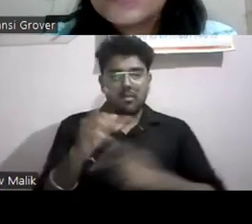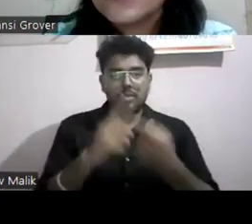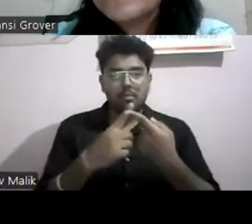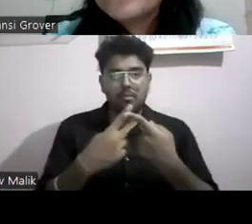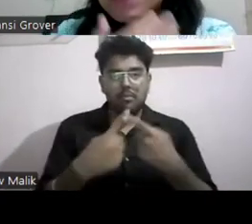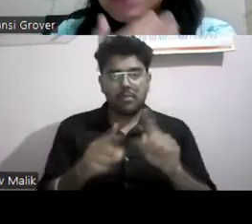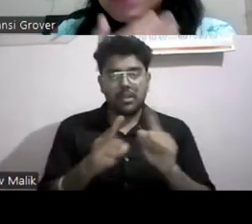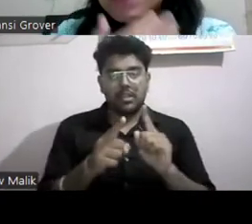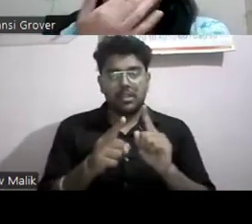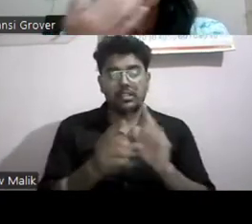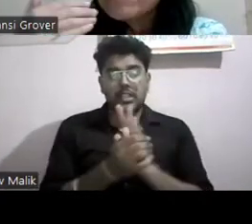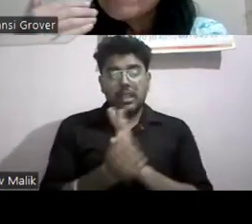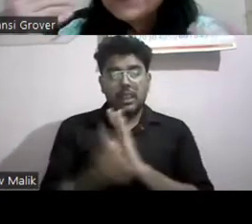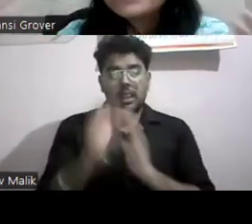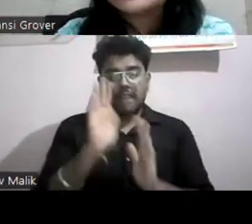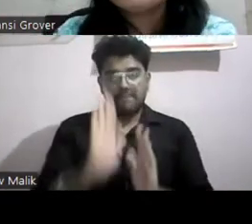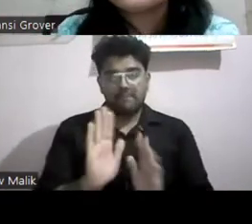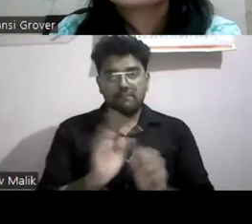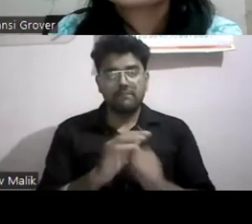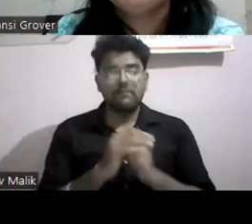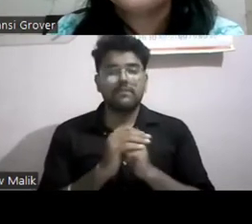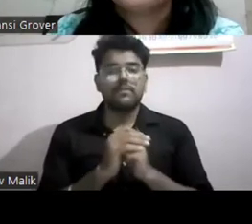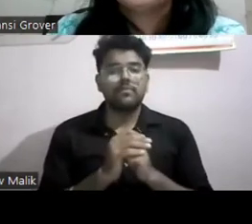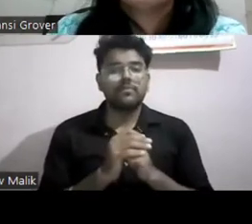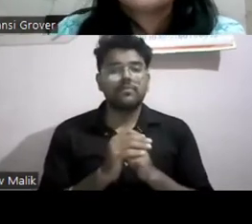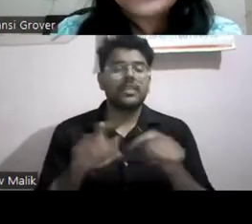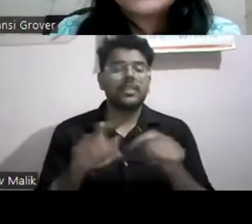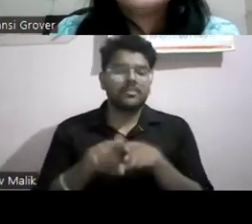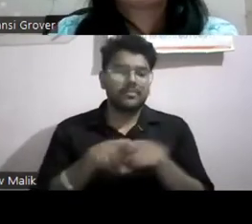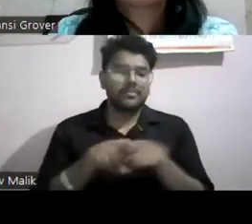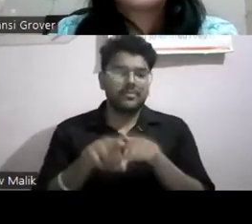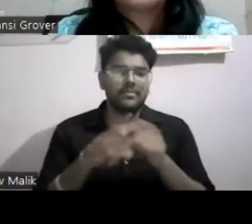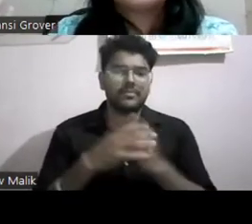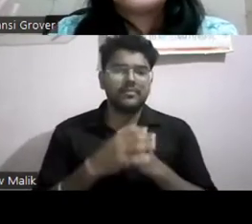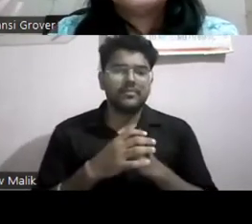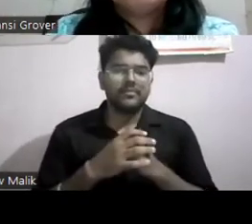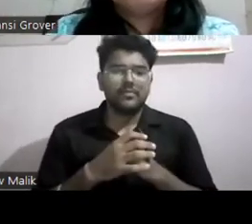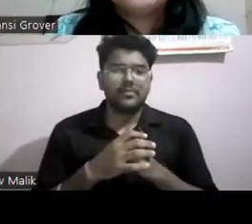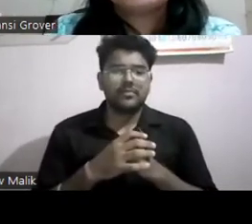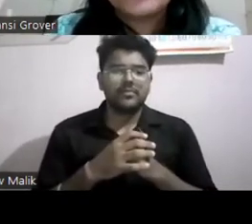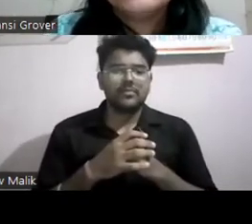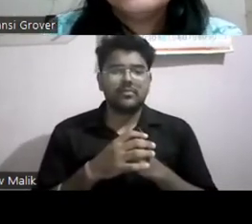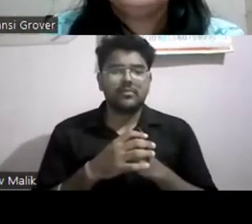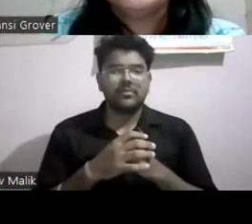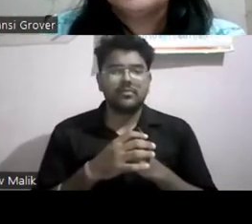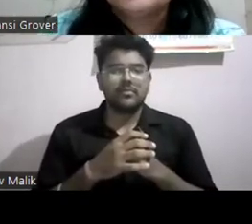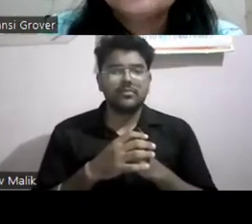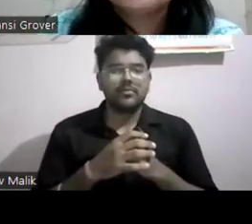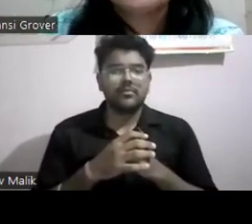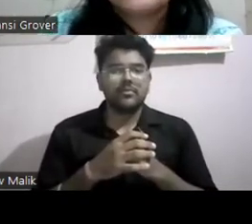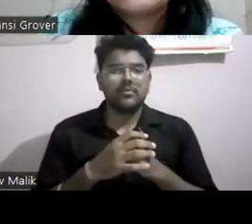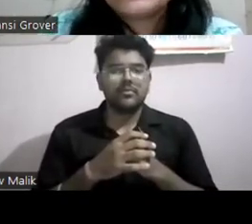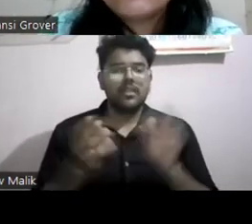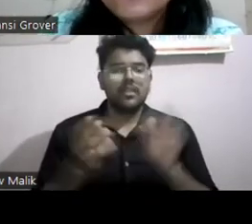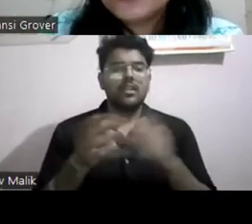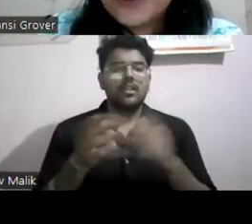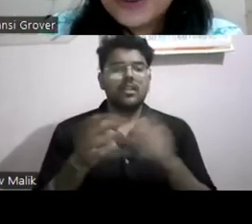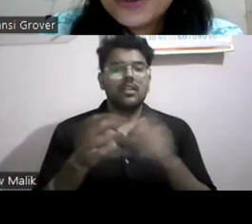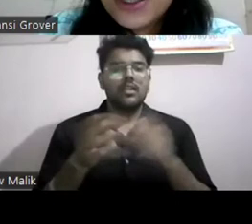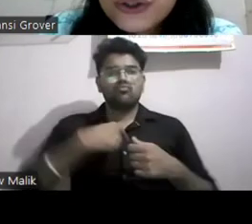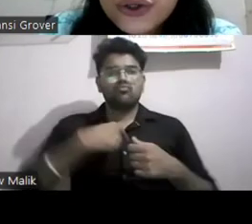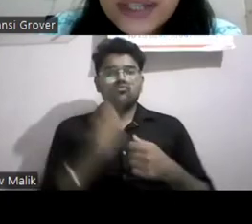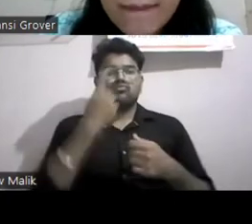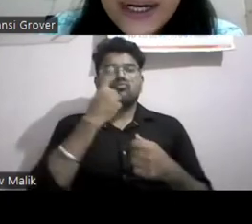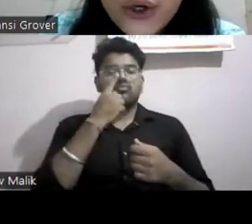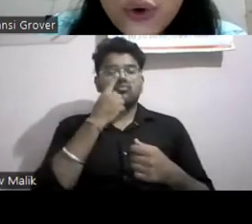sessions also. How, say for example, Michelle needs to get that one degree to prove herself to the